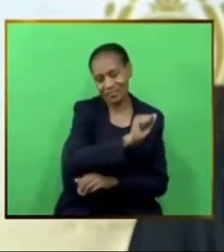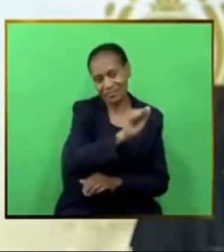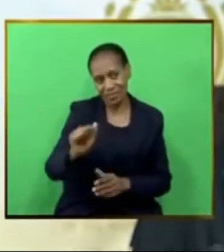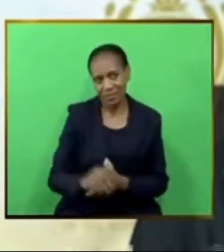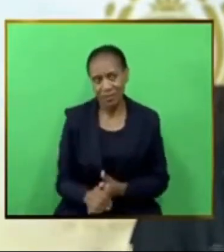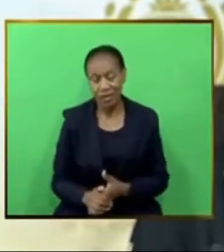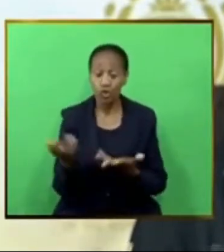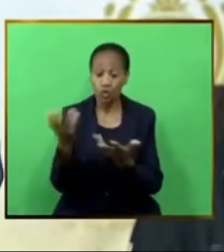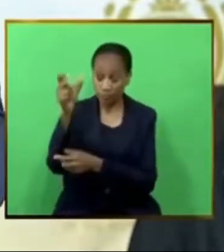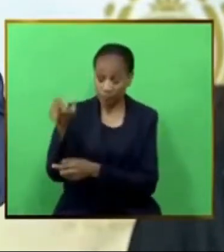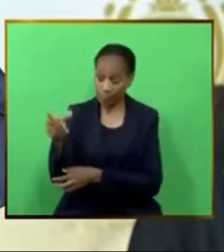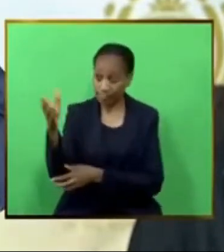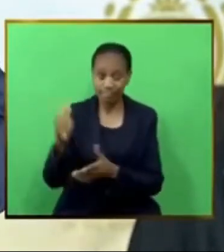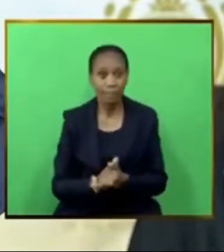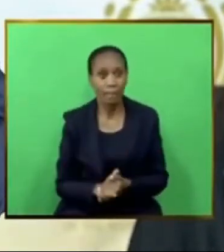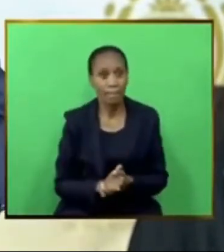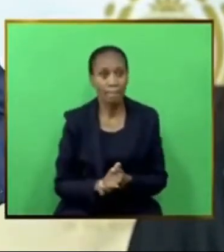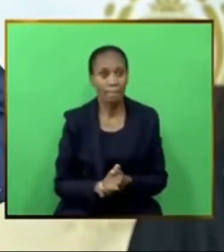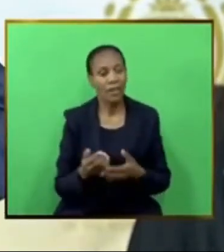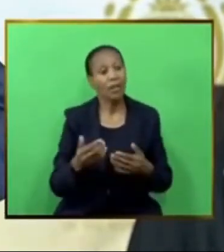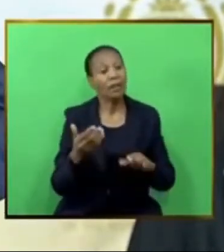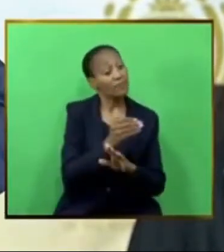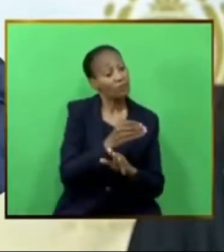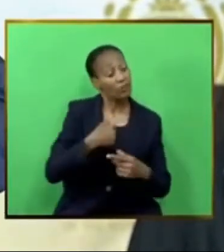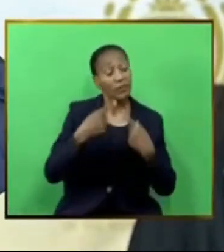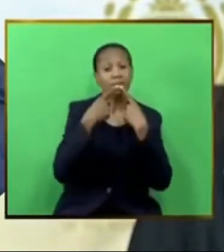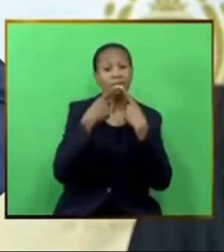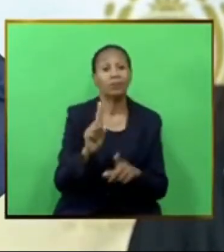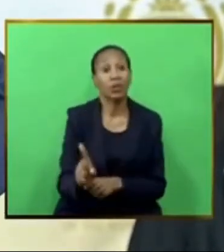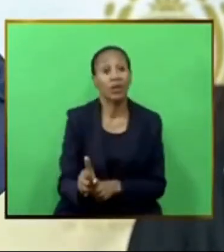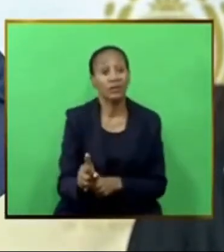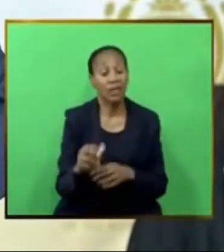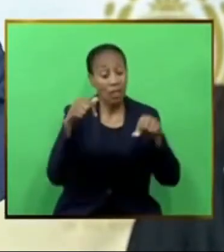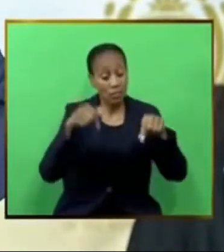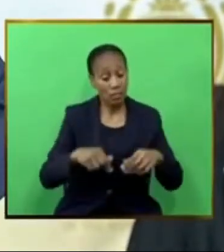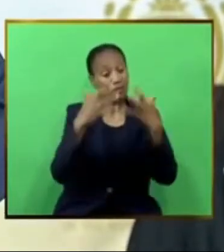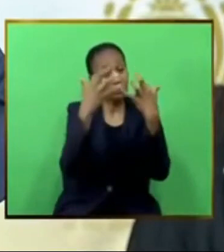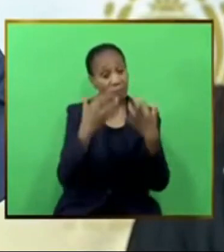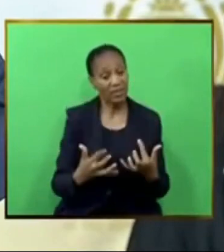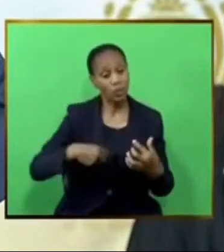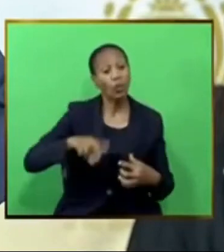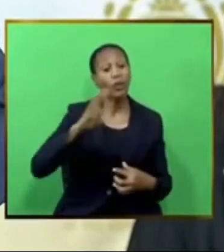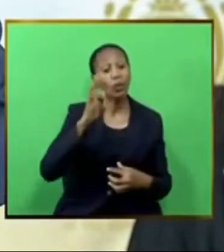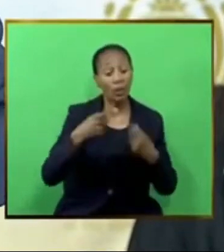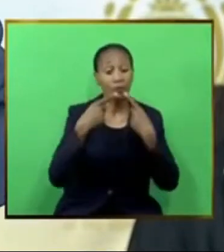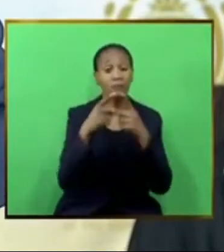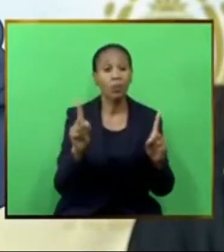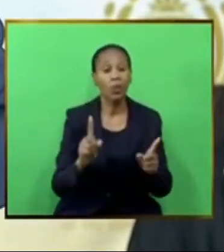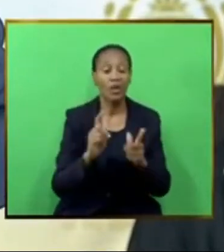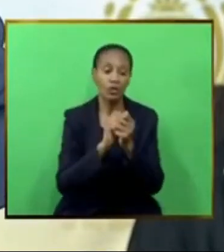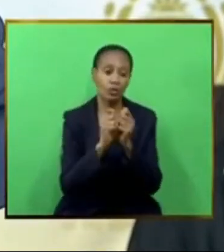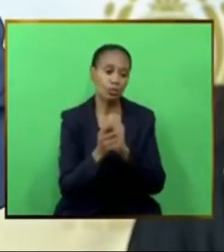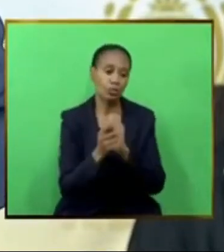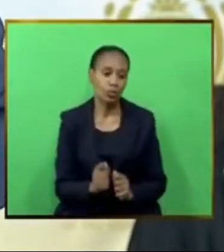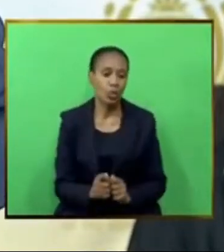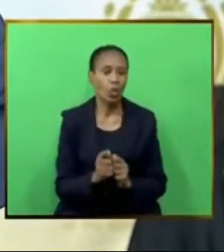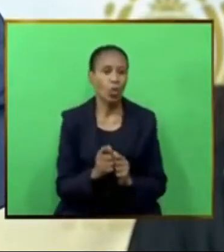Madam Speaker, as I mentioned earlier, in this budget, we're announcing a reform of the